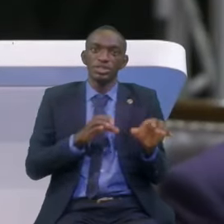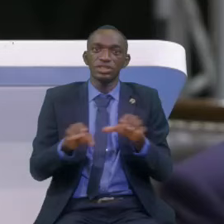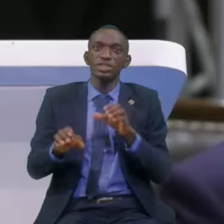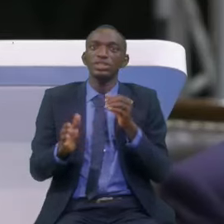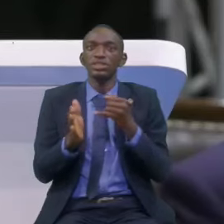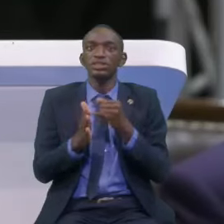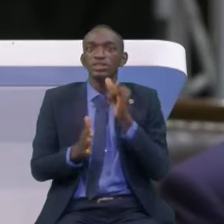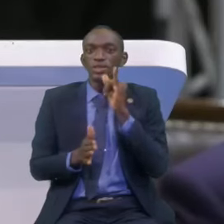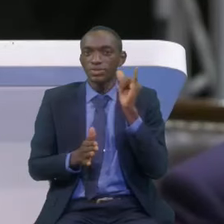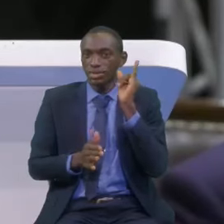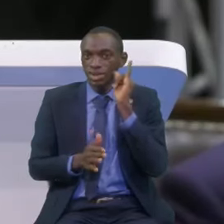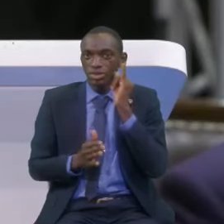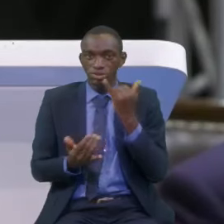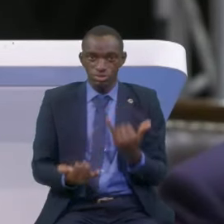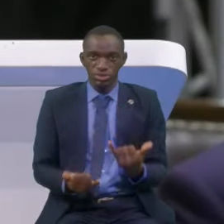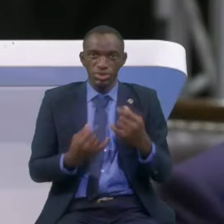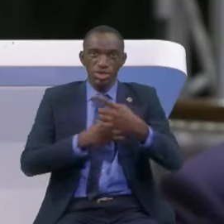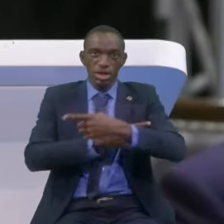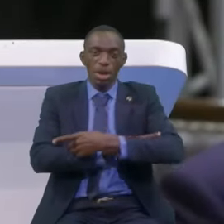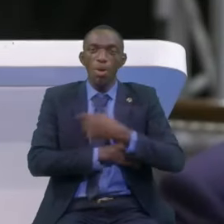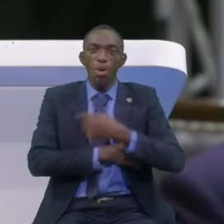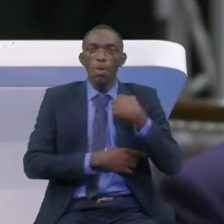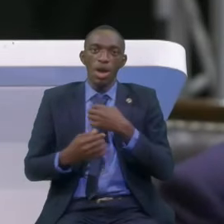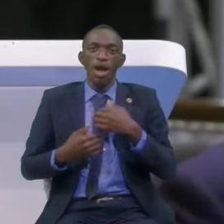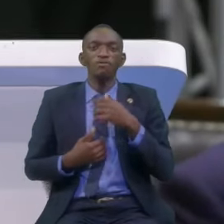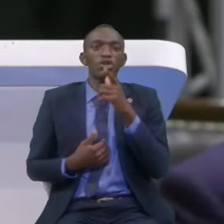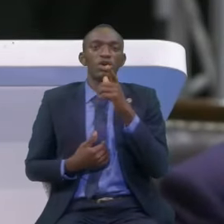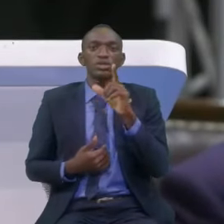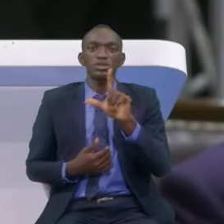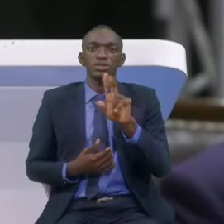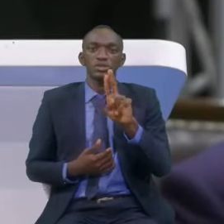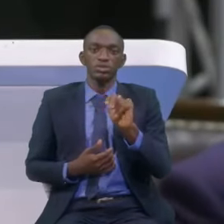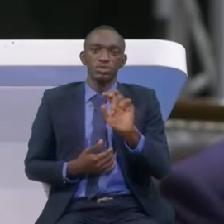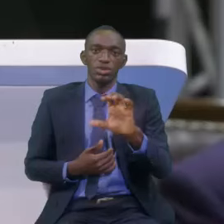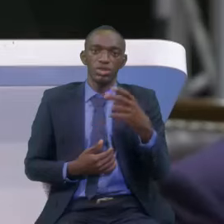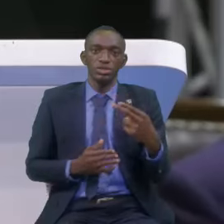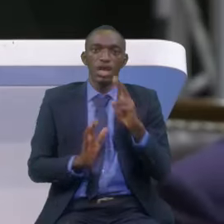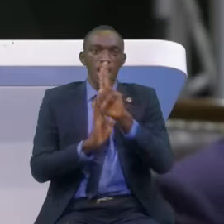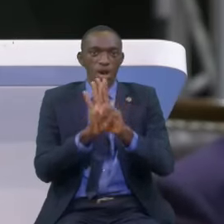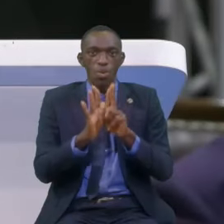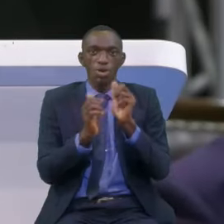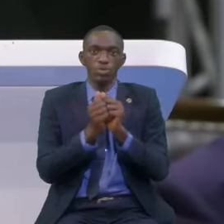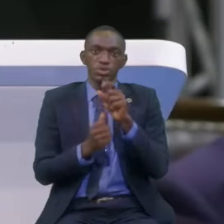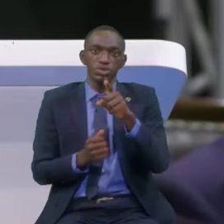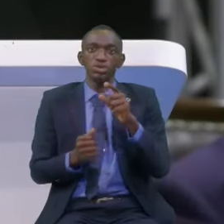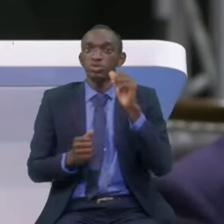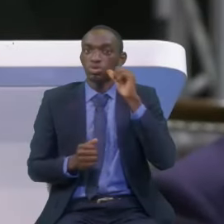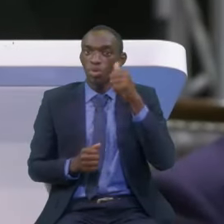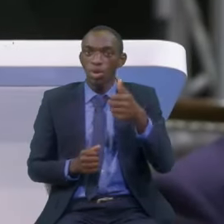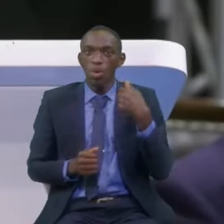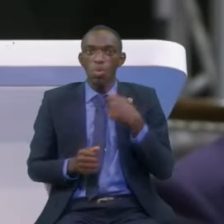you. Tomorrow we continue lunch hour with Jesus. And that's by 3